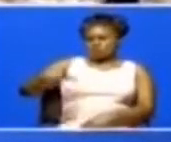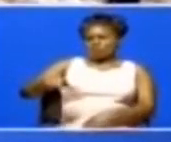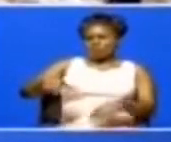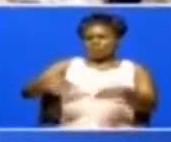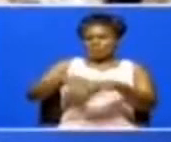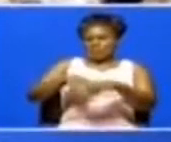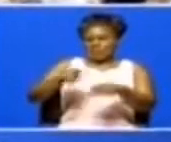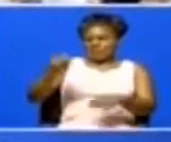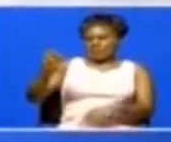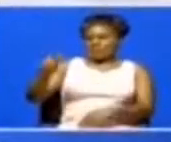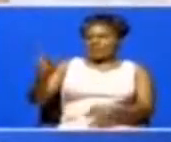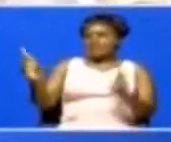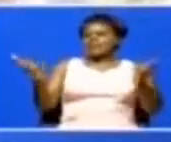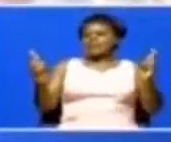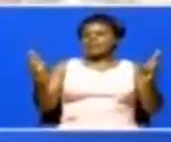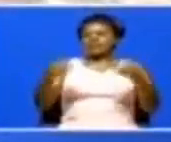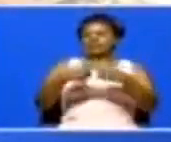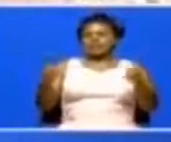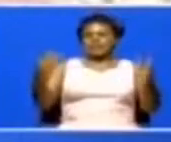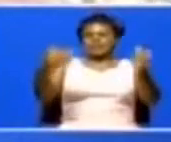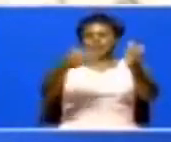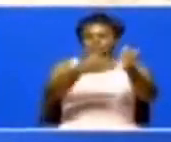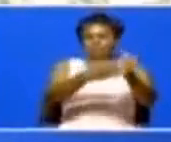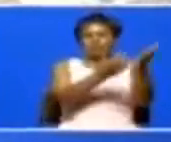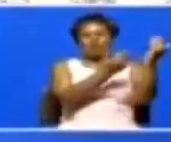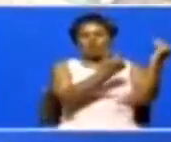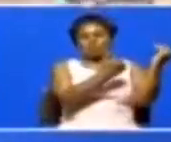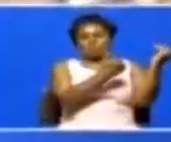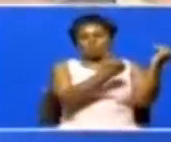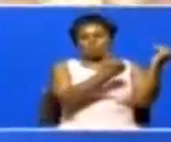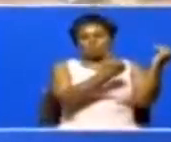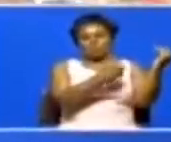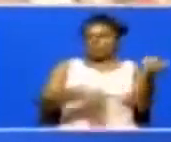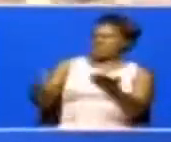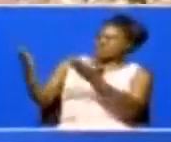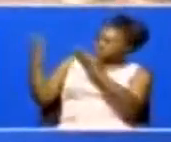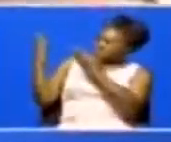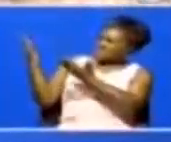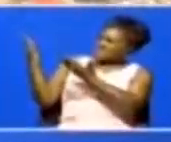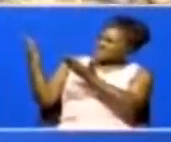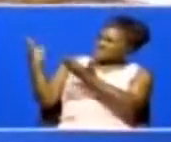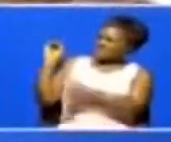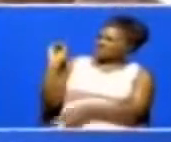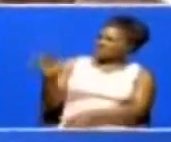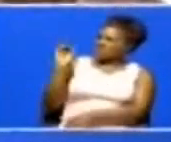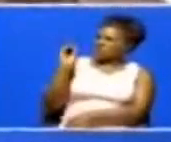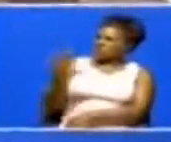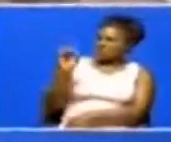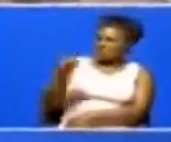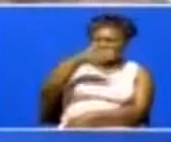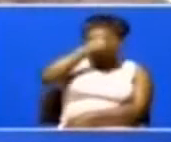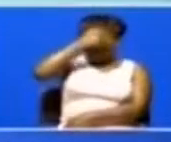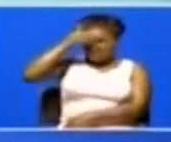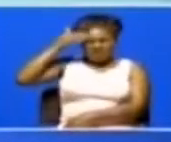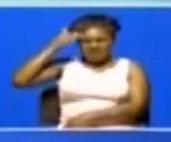officials say they are ready to effect the ban. They hope such eyesores littered with plastic waste will be a thing of the